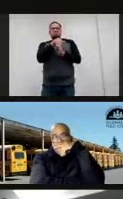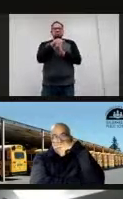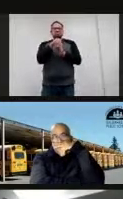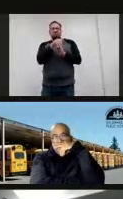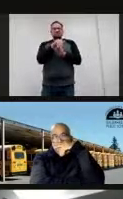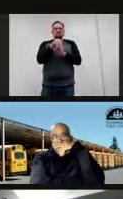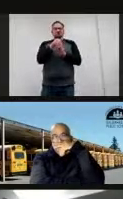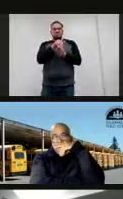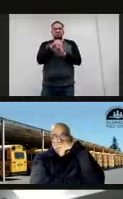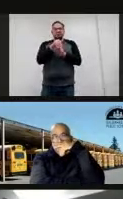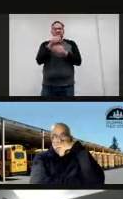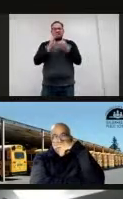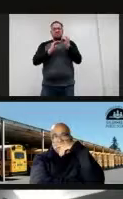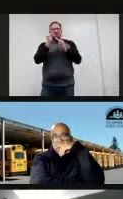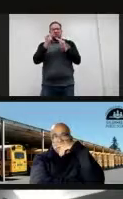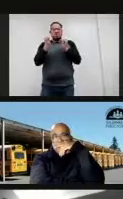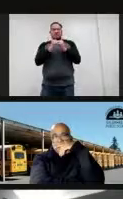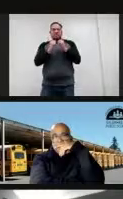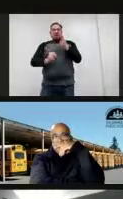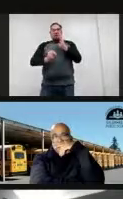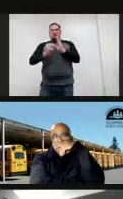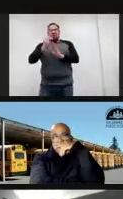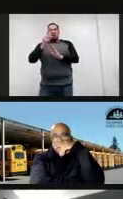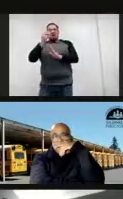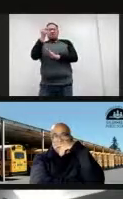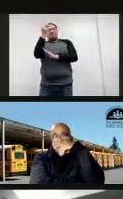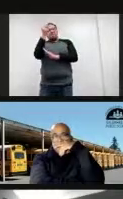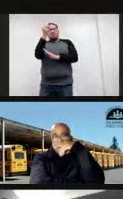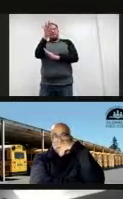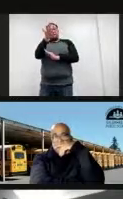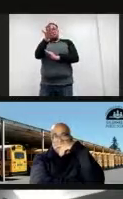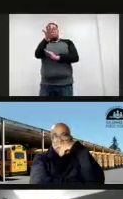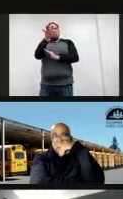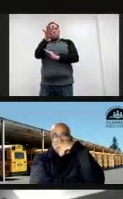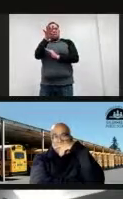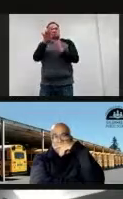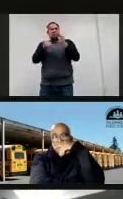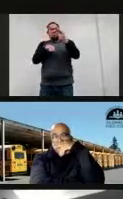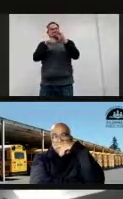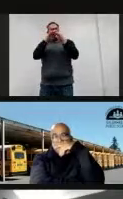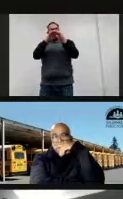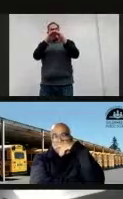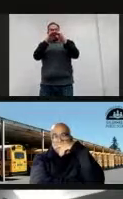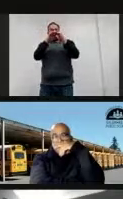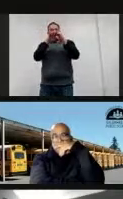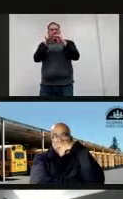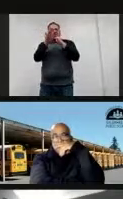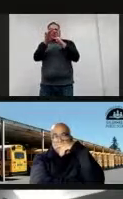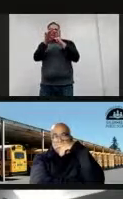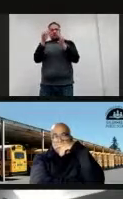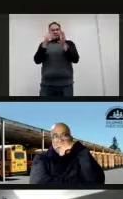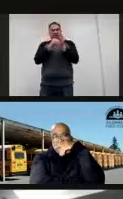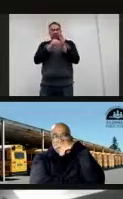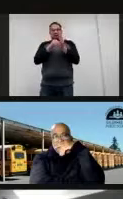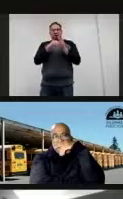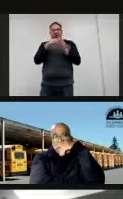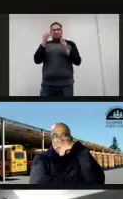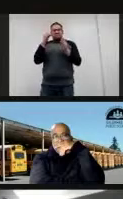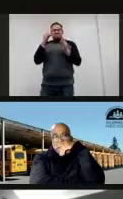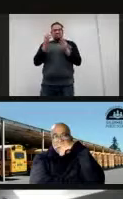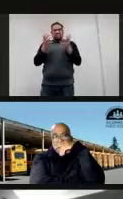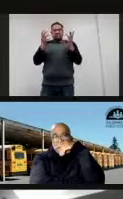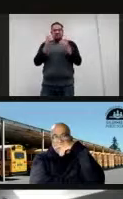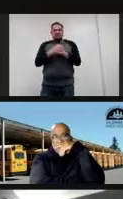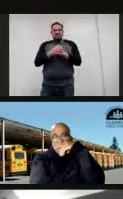perhaps comfortable with the high end of the total compensation being a 400 on that higher end, and kind of